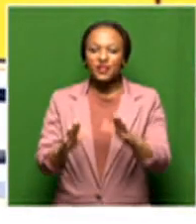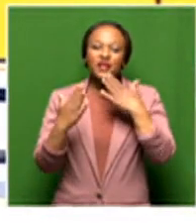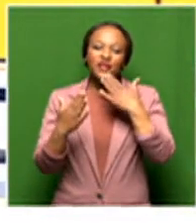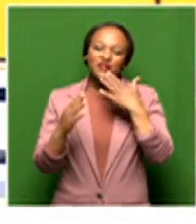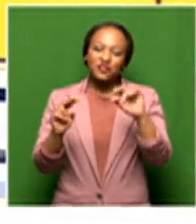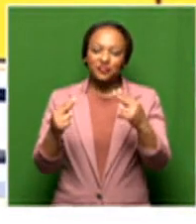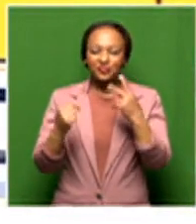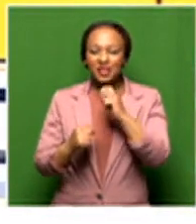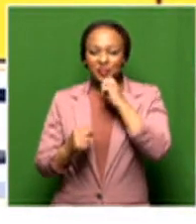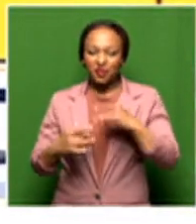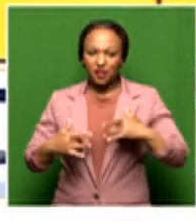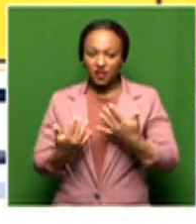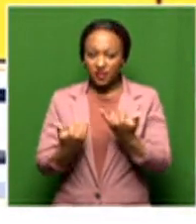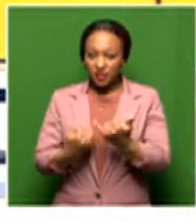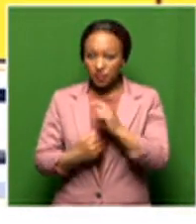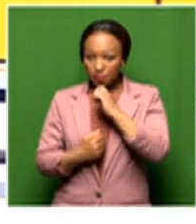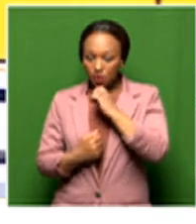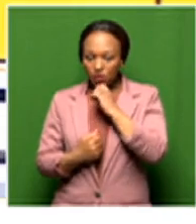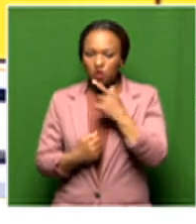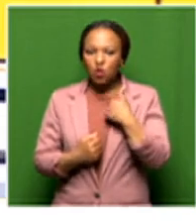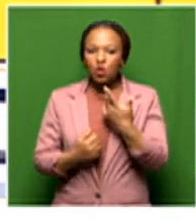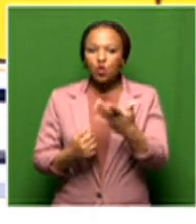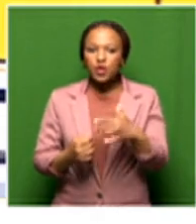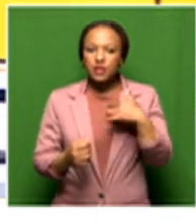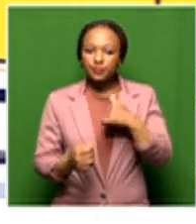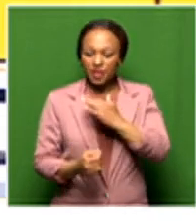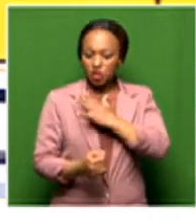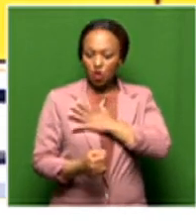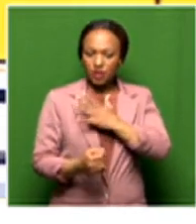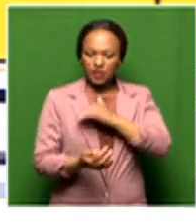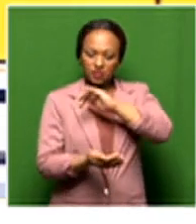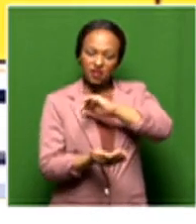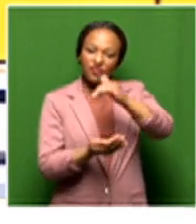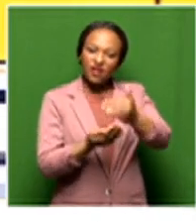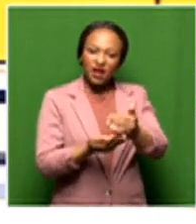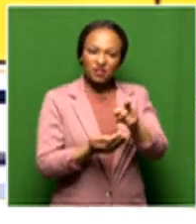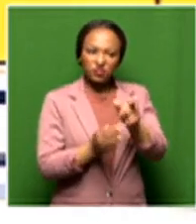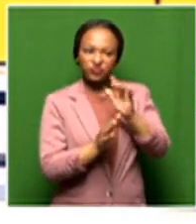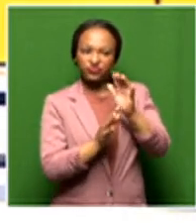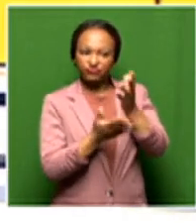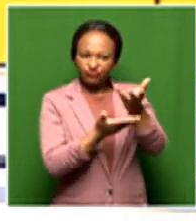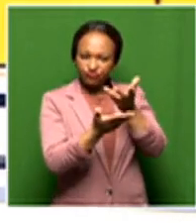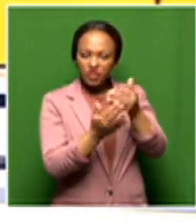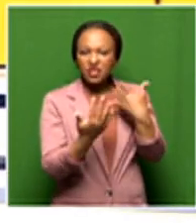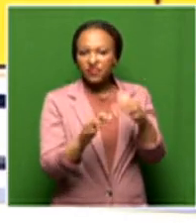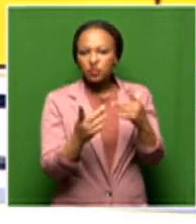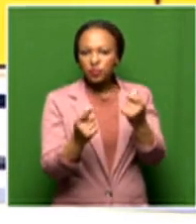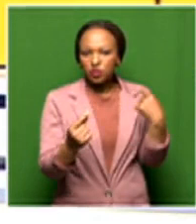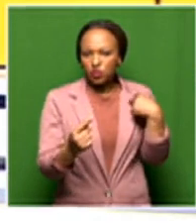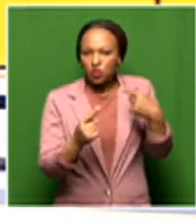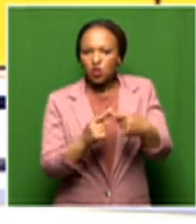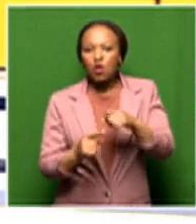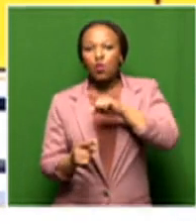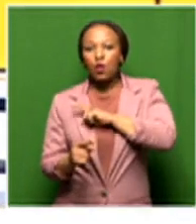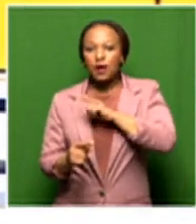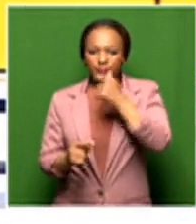Thanks for being with Morning Live. Now, this morning we are catching up with the Solidarity Fund and what they've been doing. Now, established by President Cyril Ramaphosa in